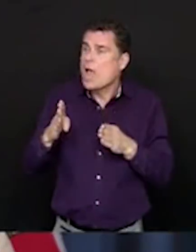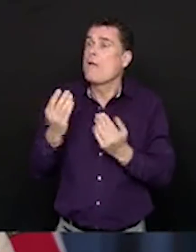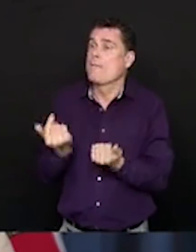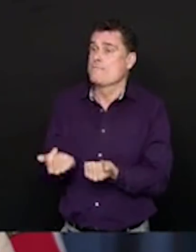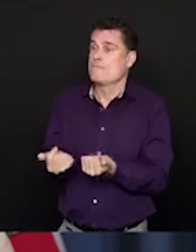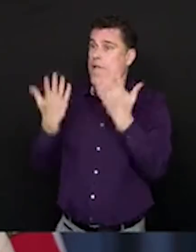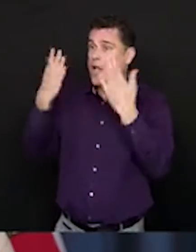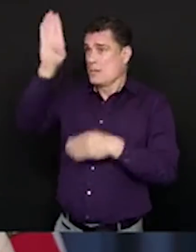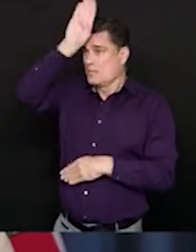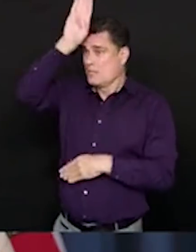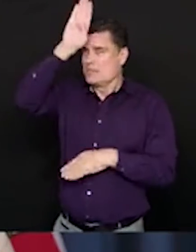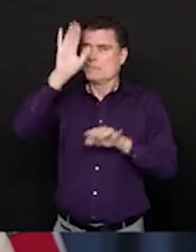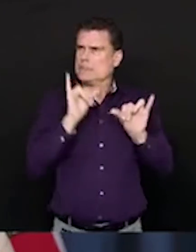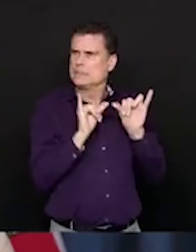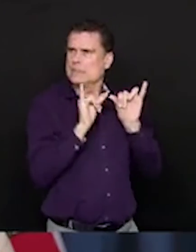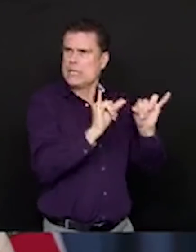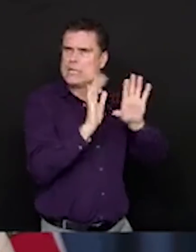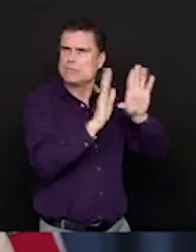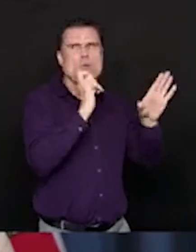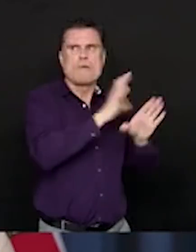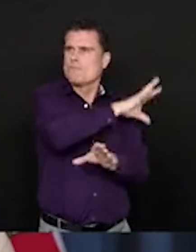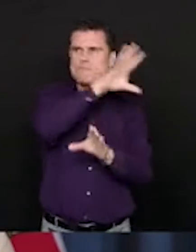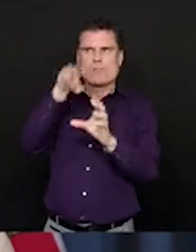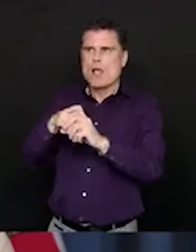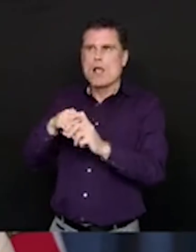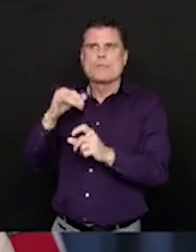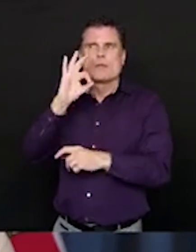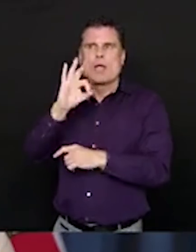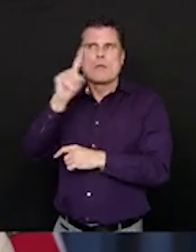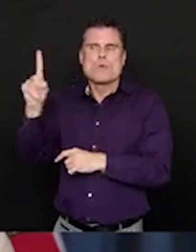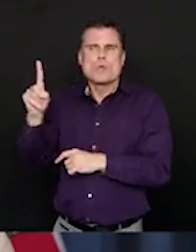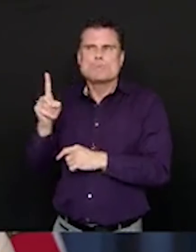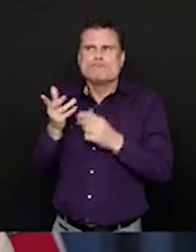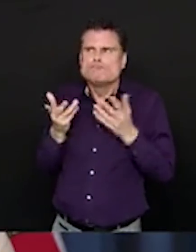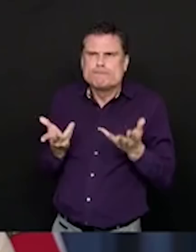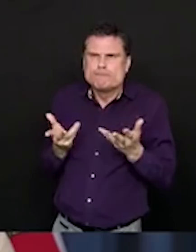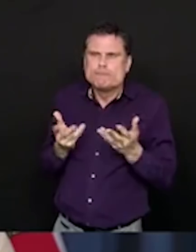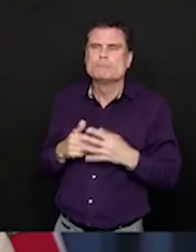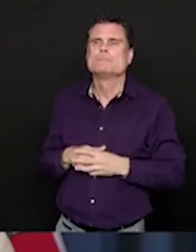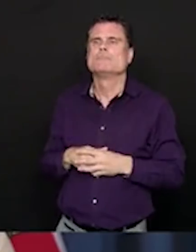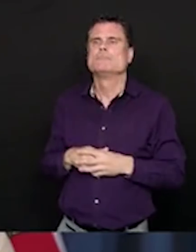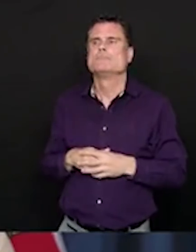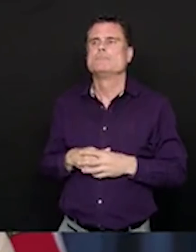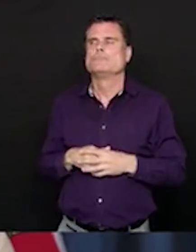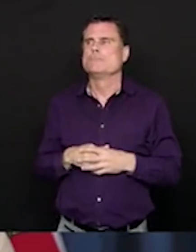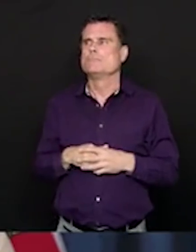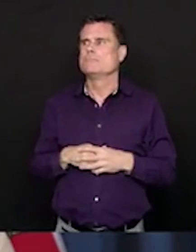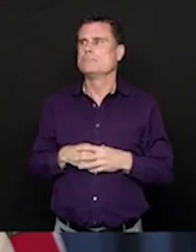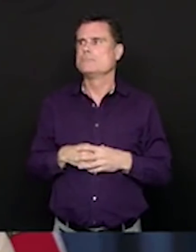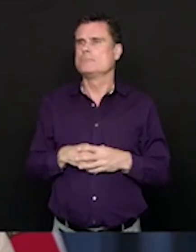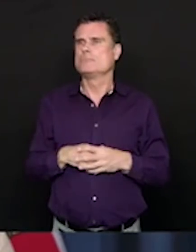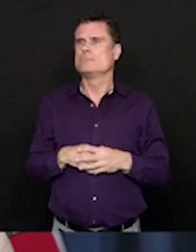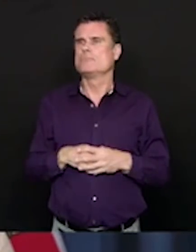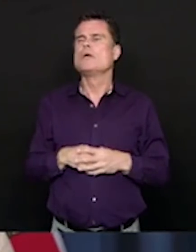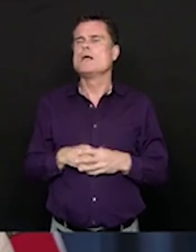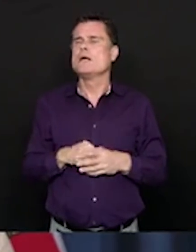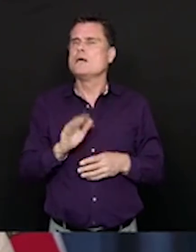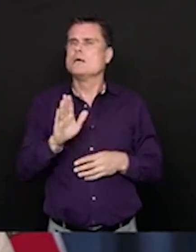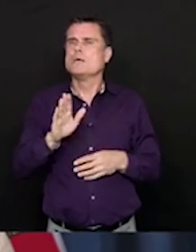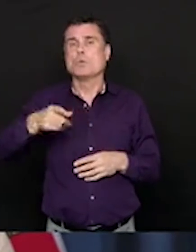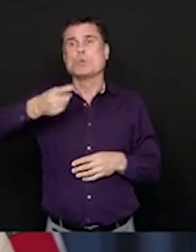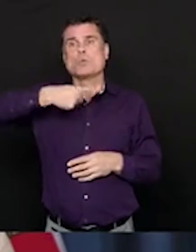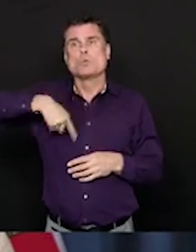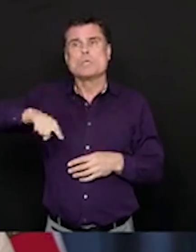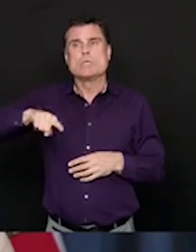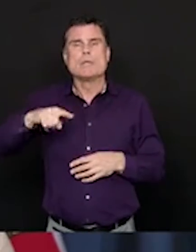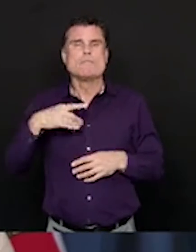They did have a very good call over the weekend where we cleared the air about the rationale and what we were doing and why. And